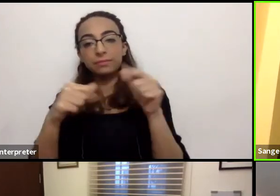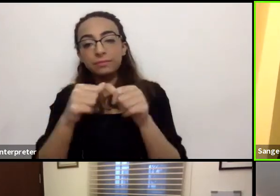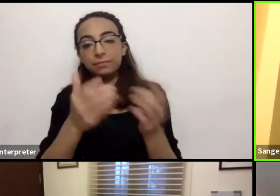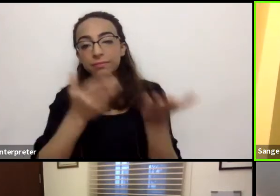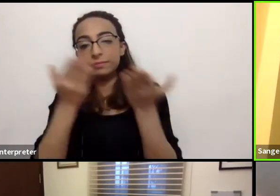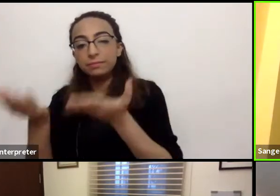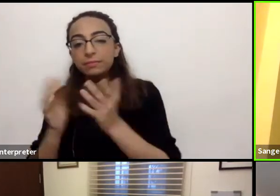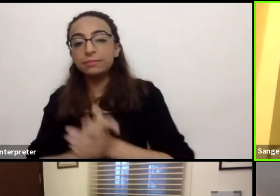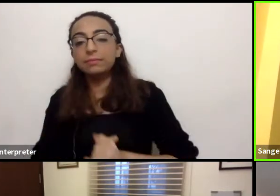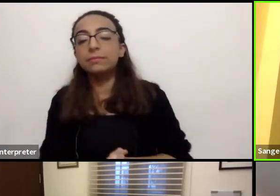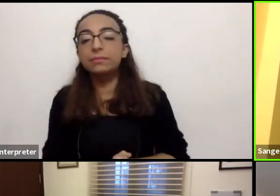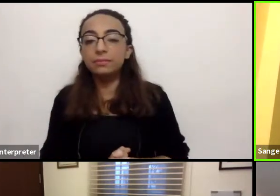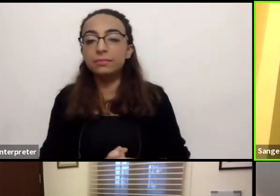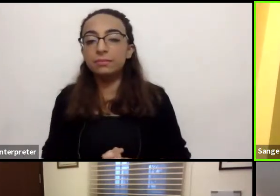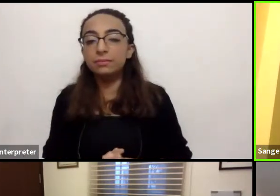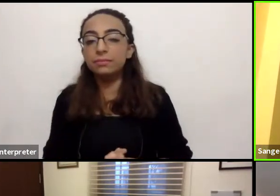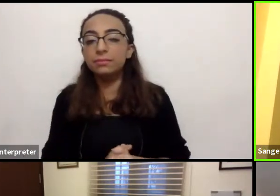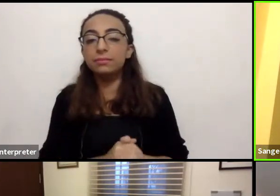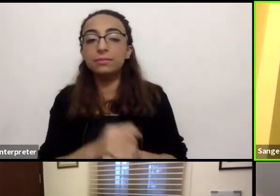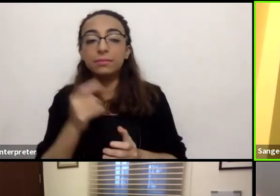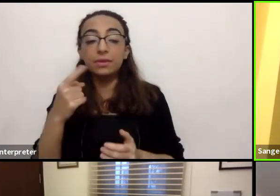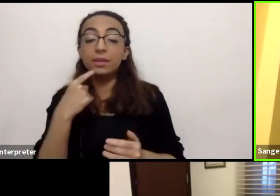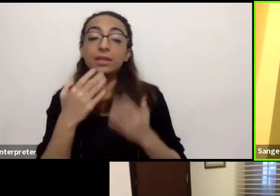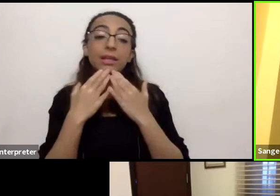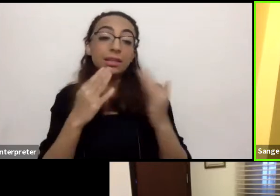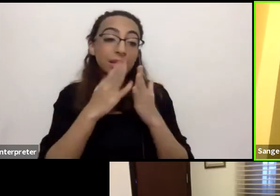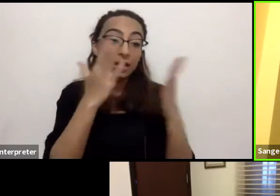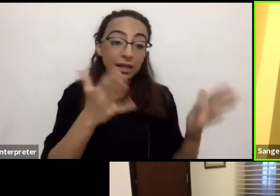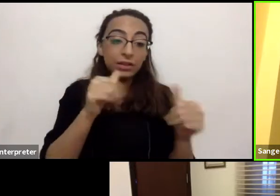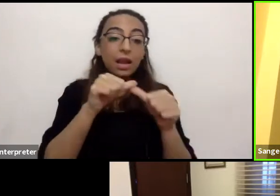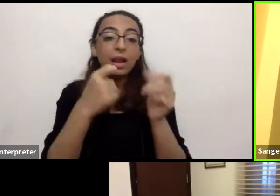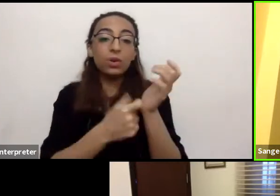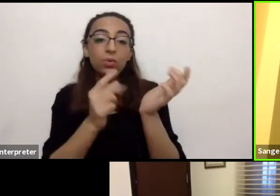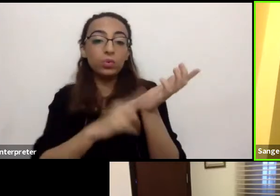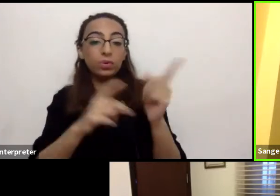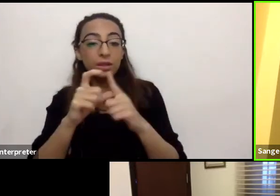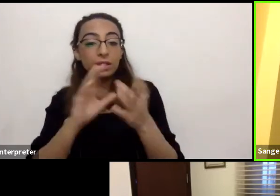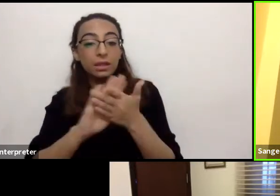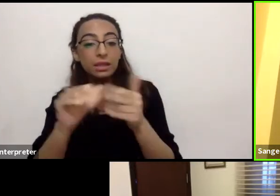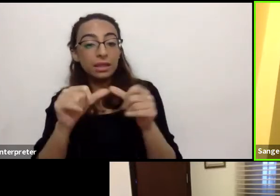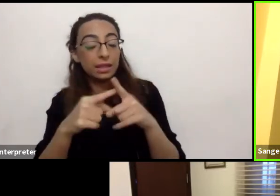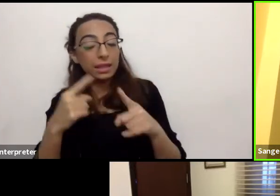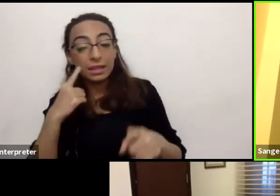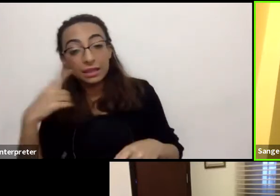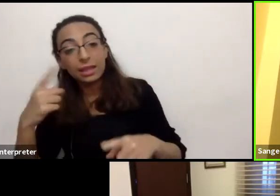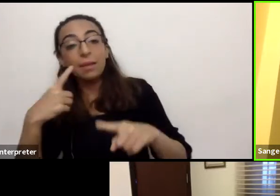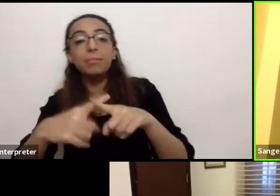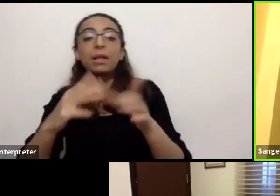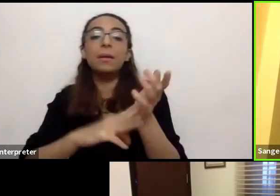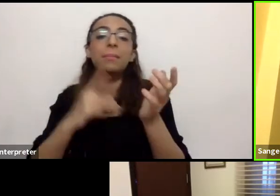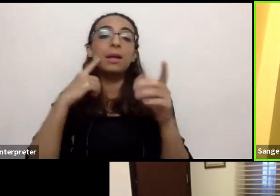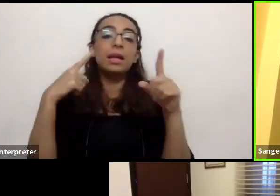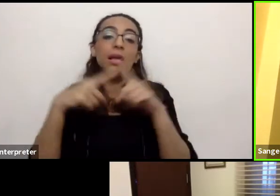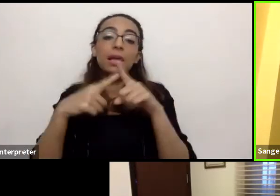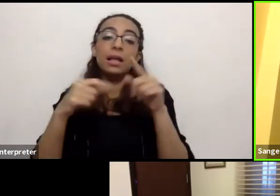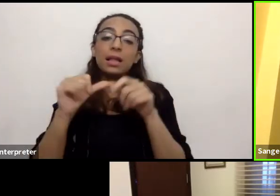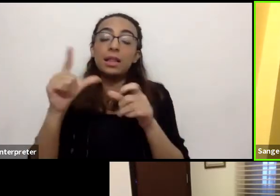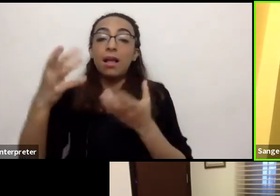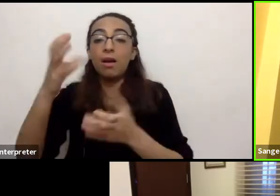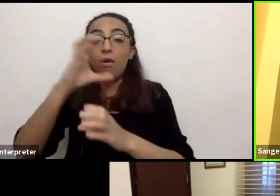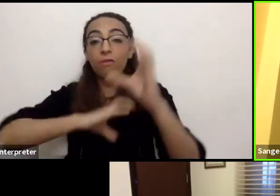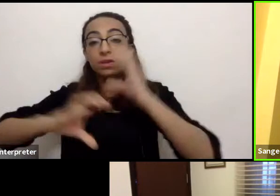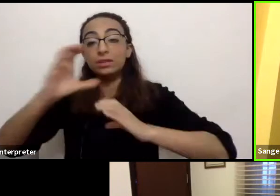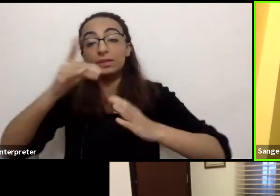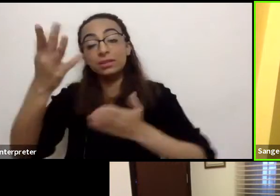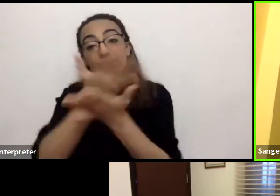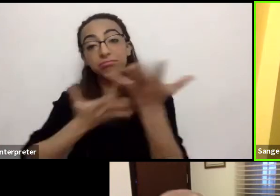Thank you, Mr. Mittal. Thank you both Mrs. Arundhati Bhattacharya and Mr. Mittal for that very